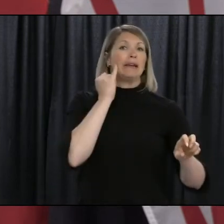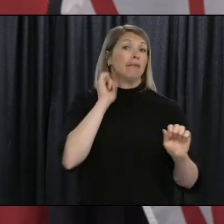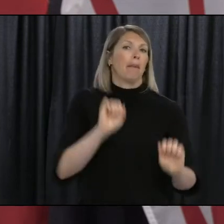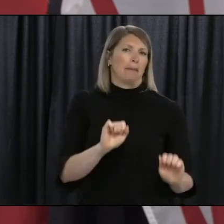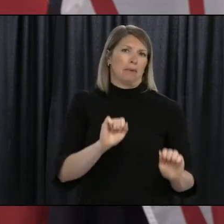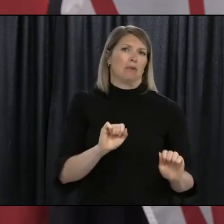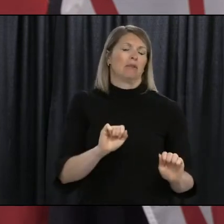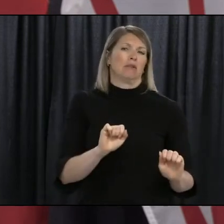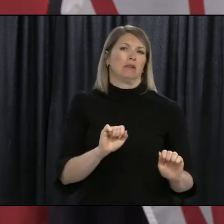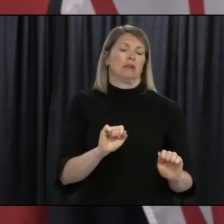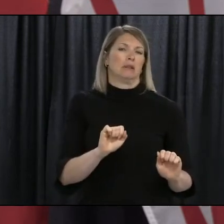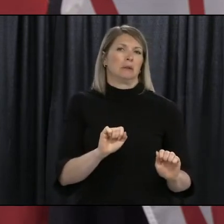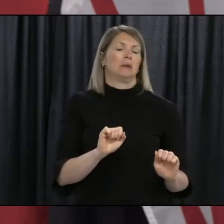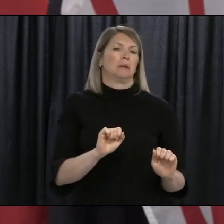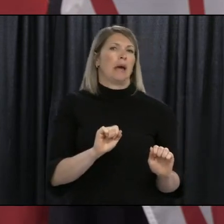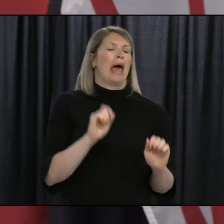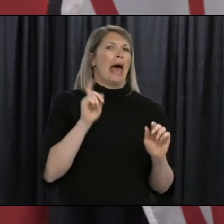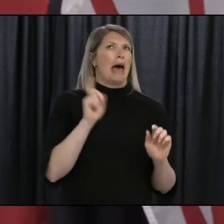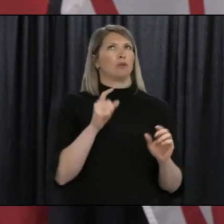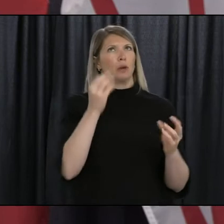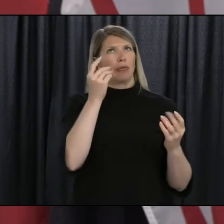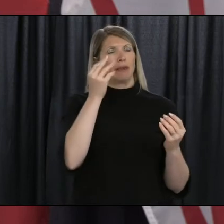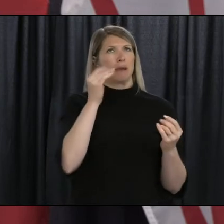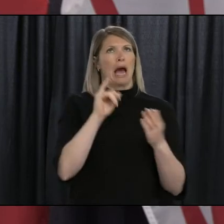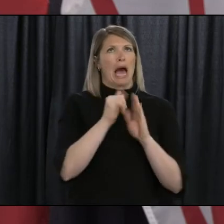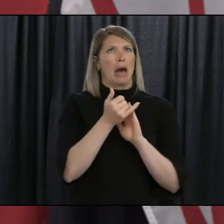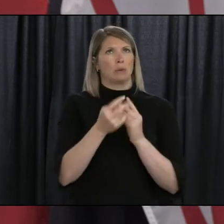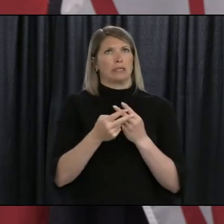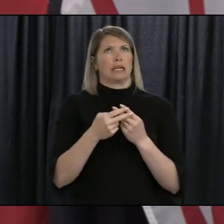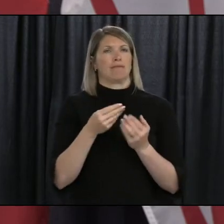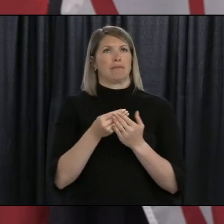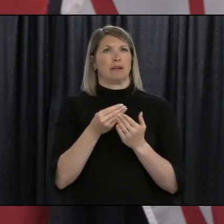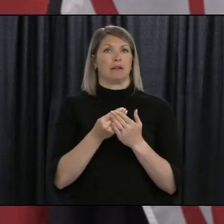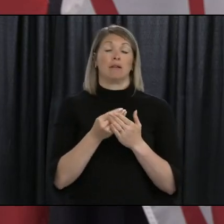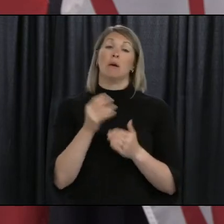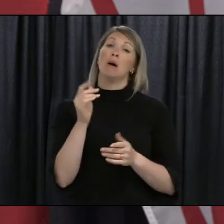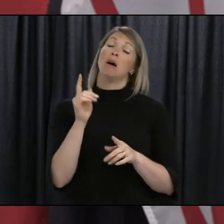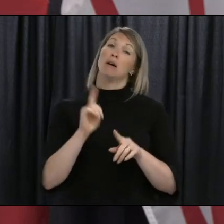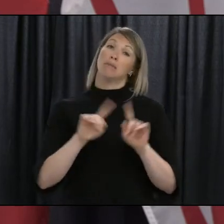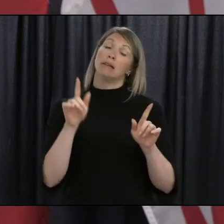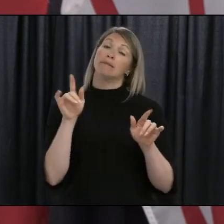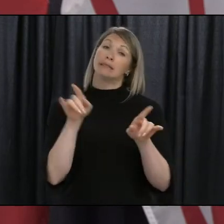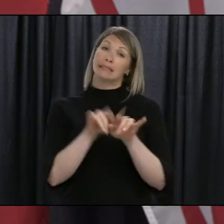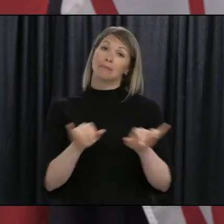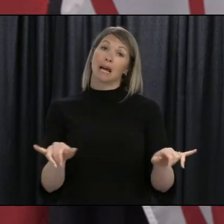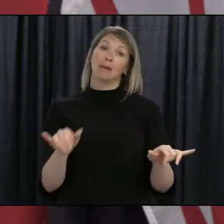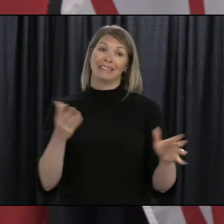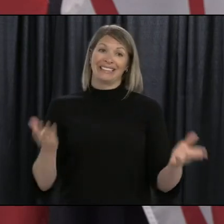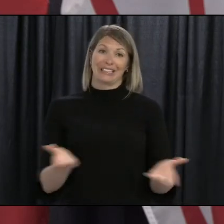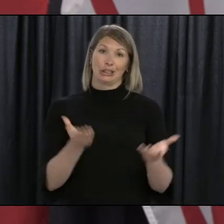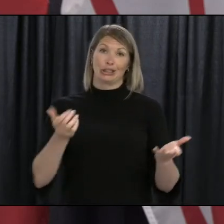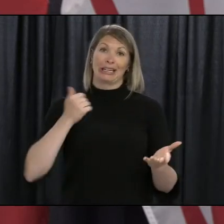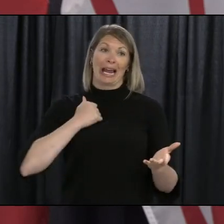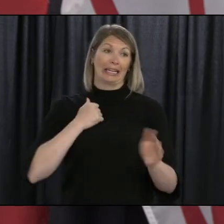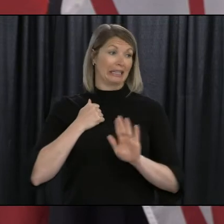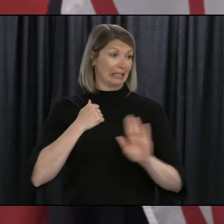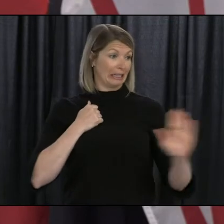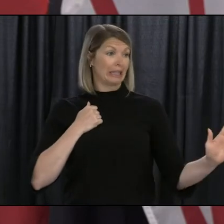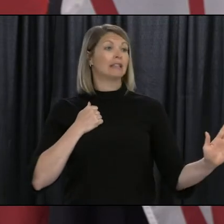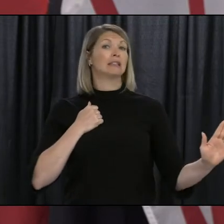possible. However, in provinces and territories across Canada, it is expected that COVID-19